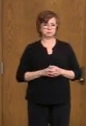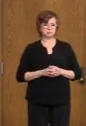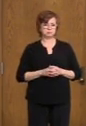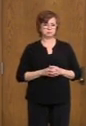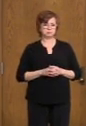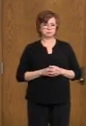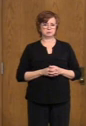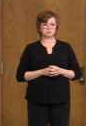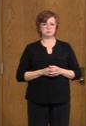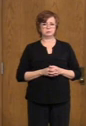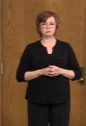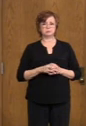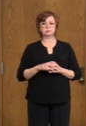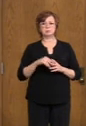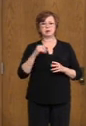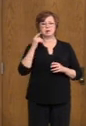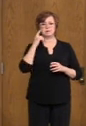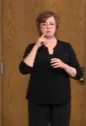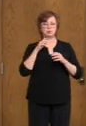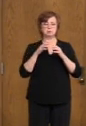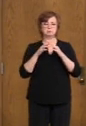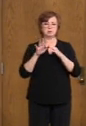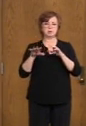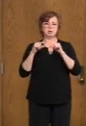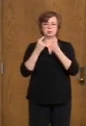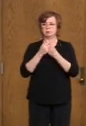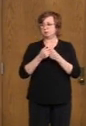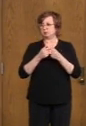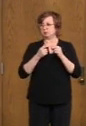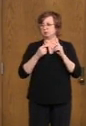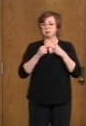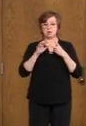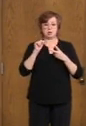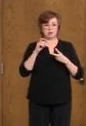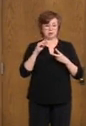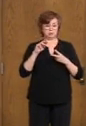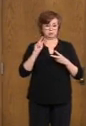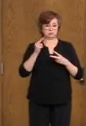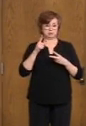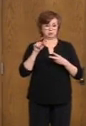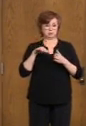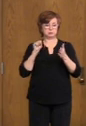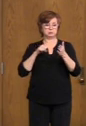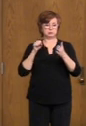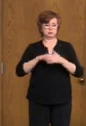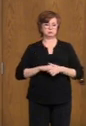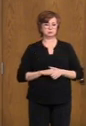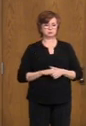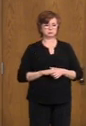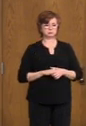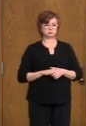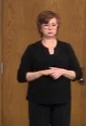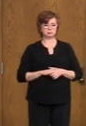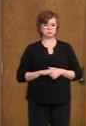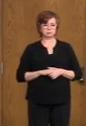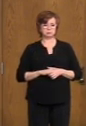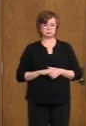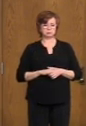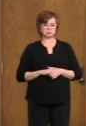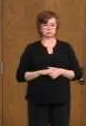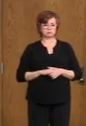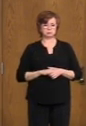with the most vulnerable, where we have high attack rates. Do you have a follow-up, Adam? Yeah. You heard the Premier today say that you're